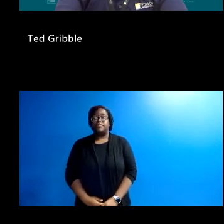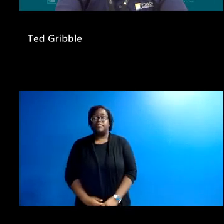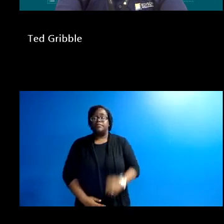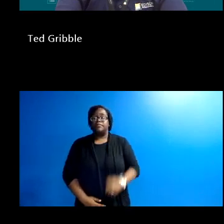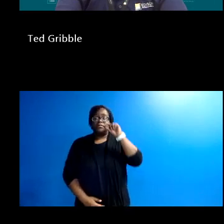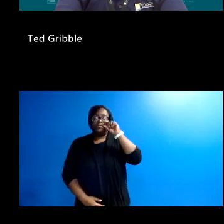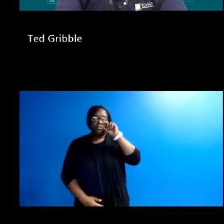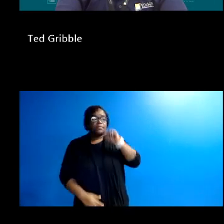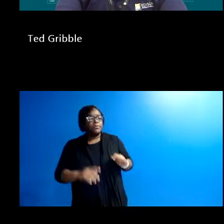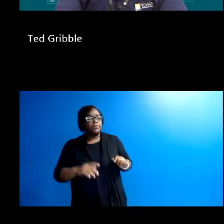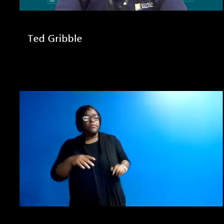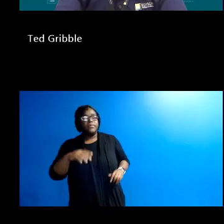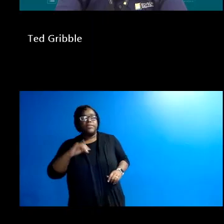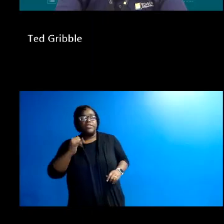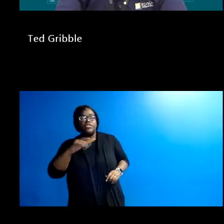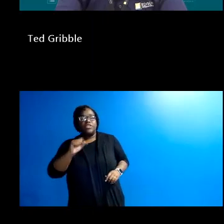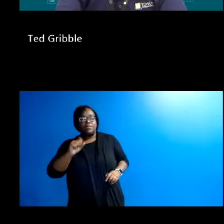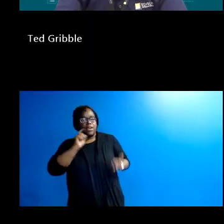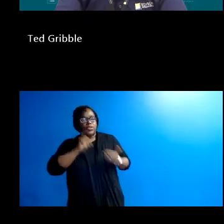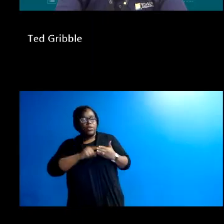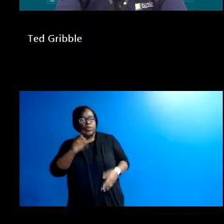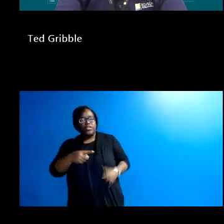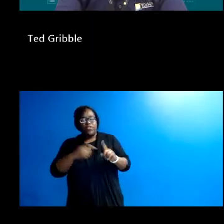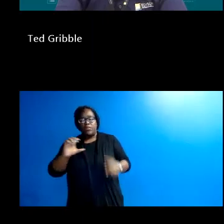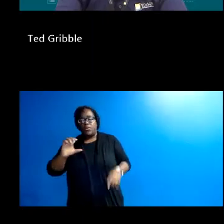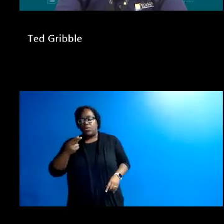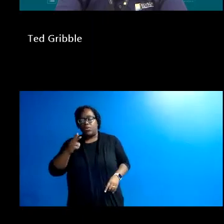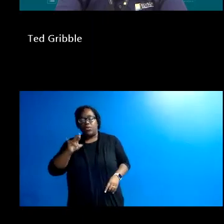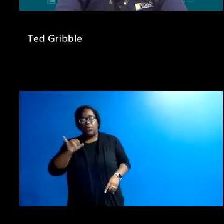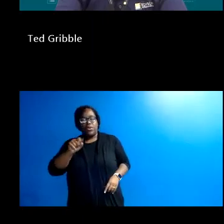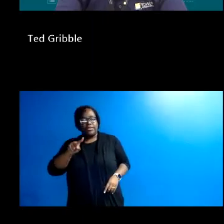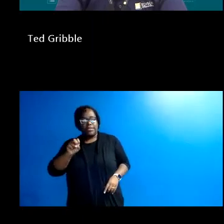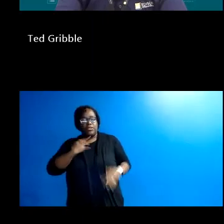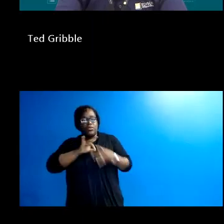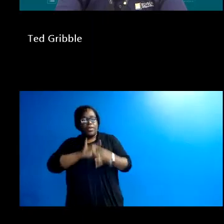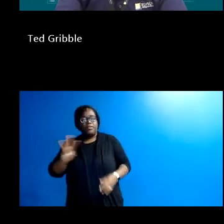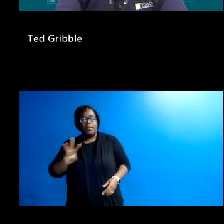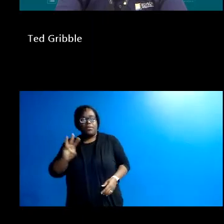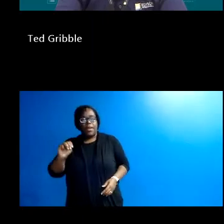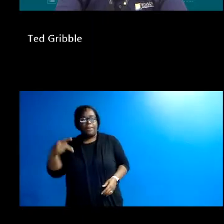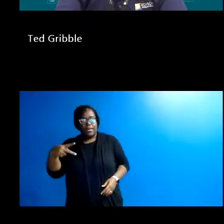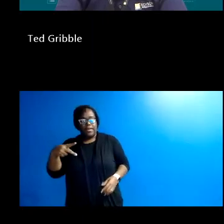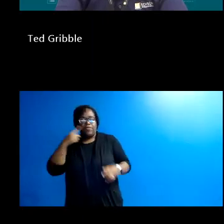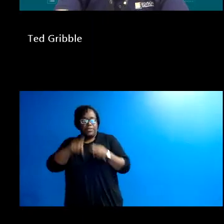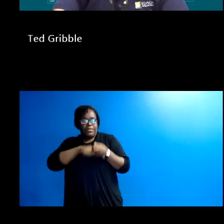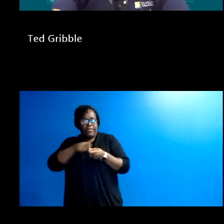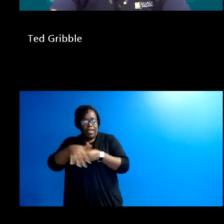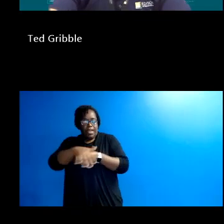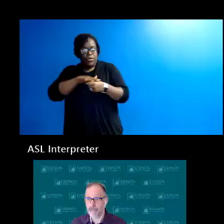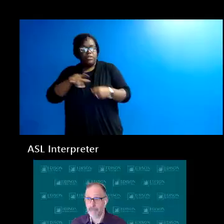There's a question from Christine regarding the WMP for specific areas, and she